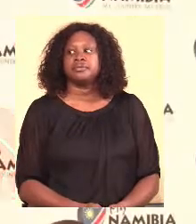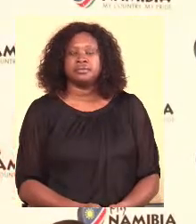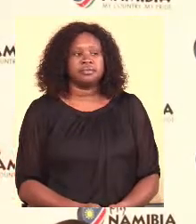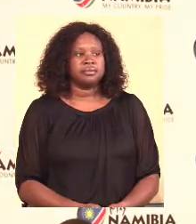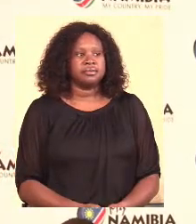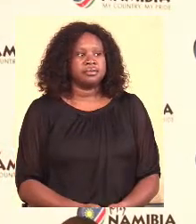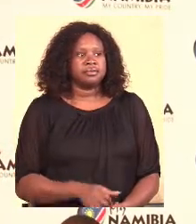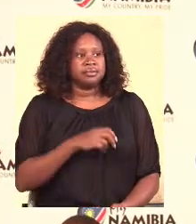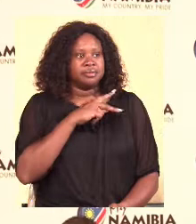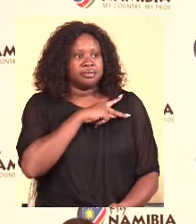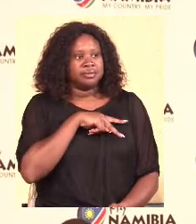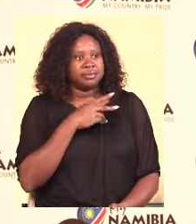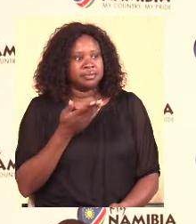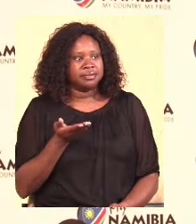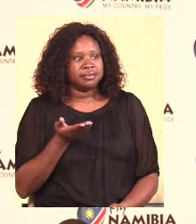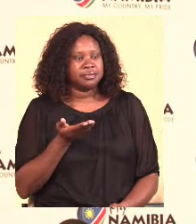add?